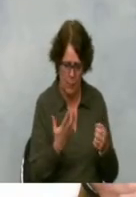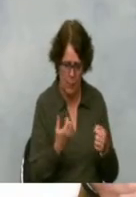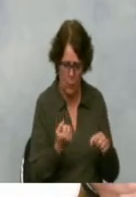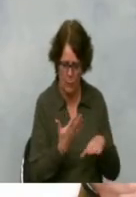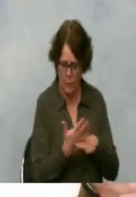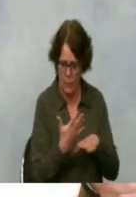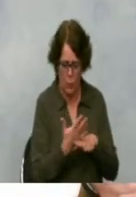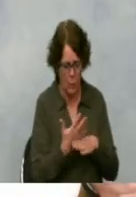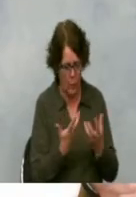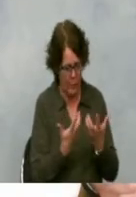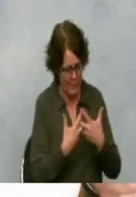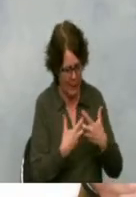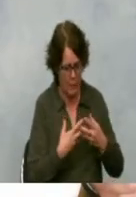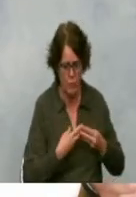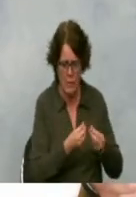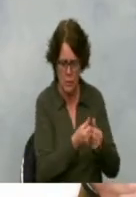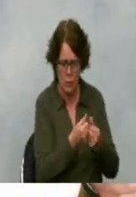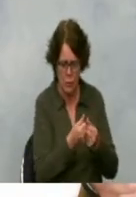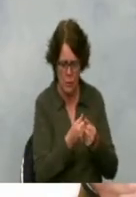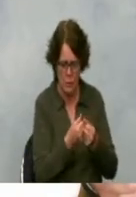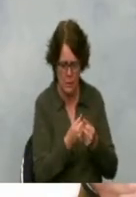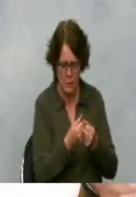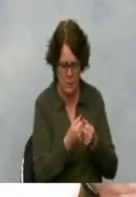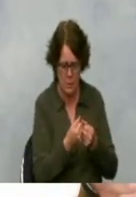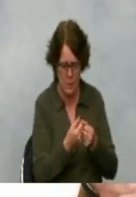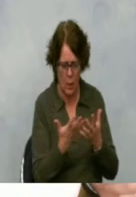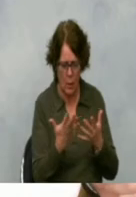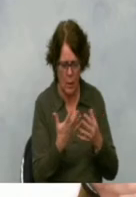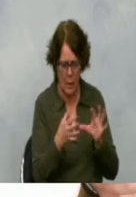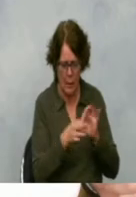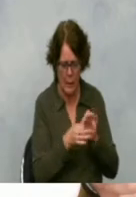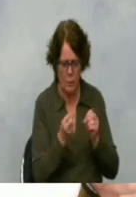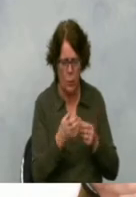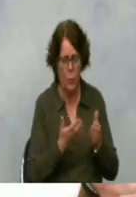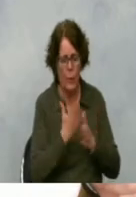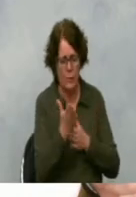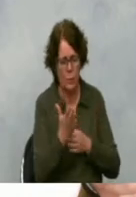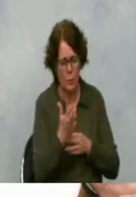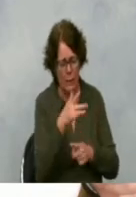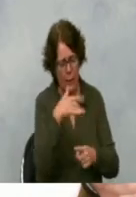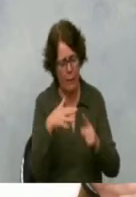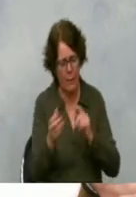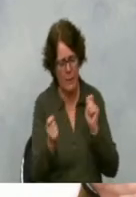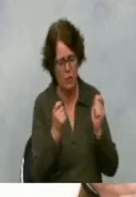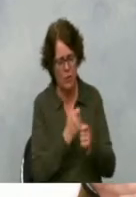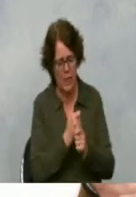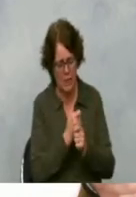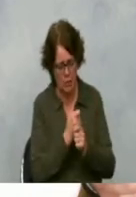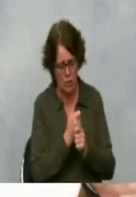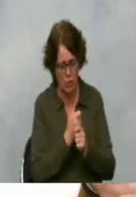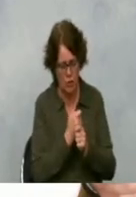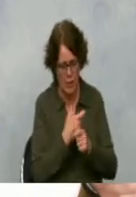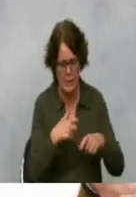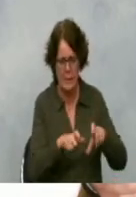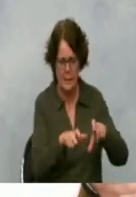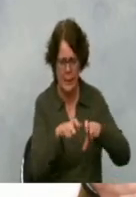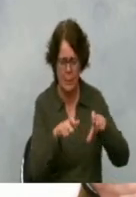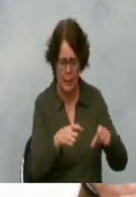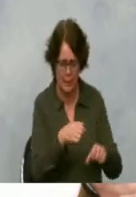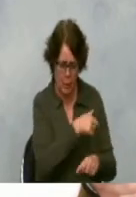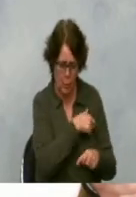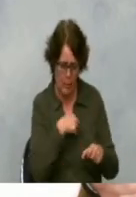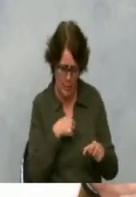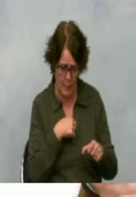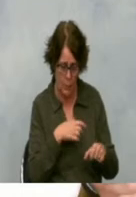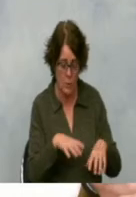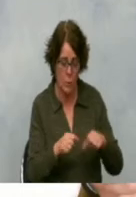Resources, which went to the Climate Change and Sustainability Committee. We started to attach figures to some of these works as we